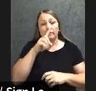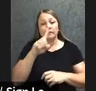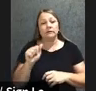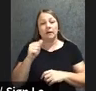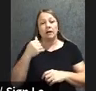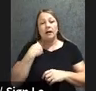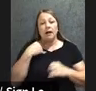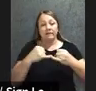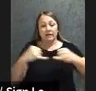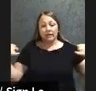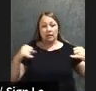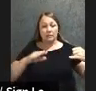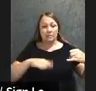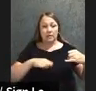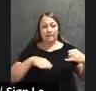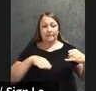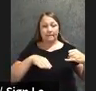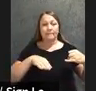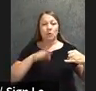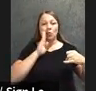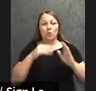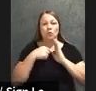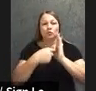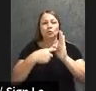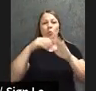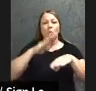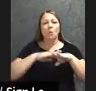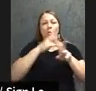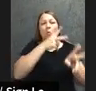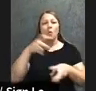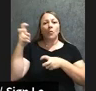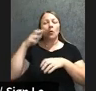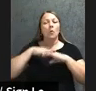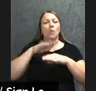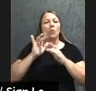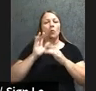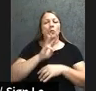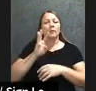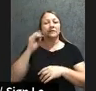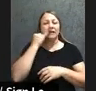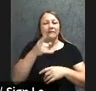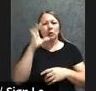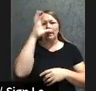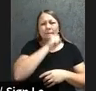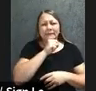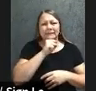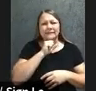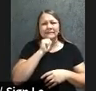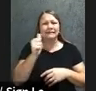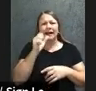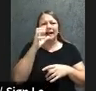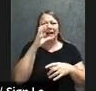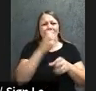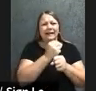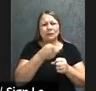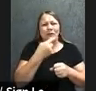bottoms of these pages. We're going to post these and archive these on our website. So if you miss anything, if you miss a link, we're going to try to get this